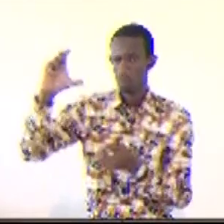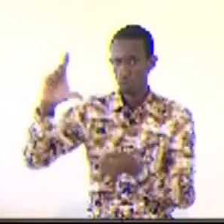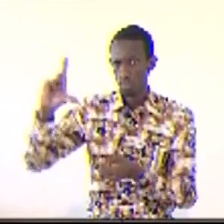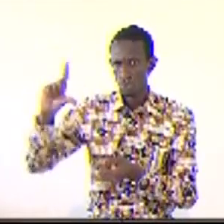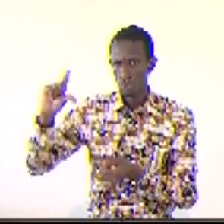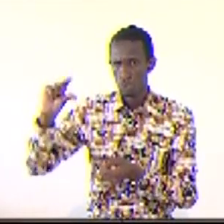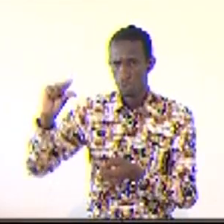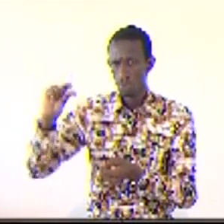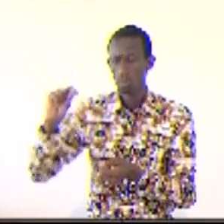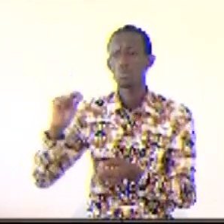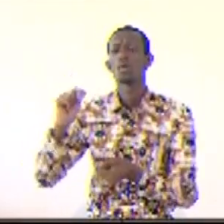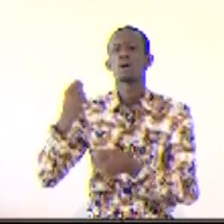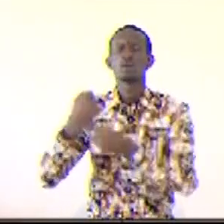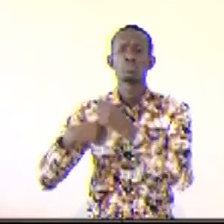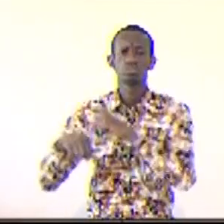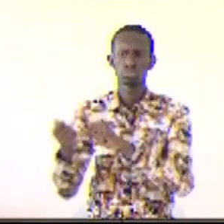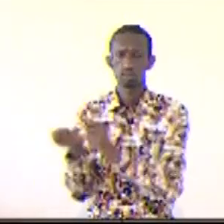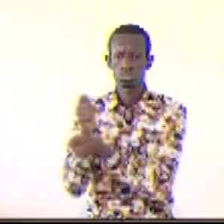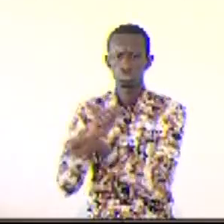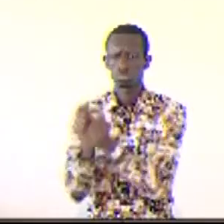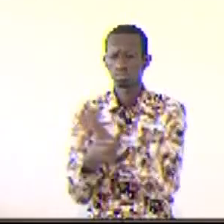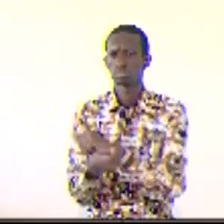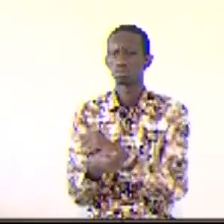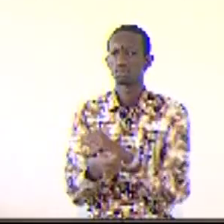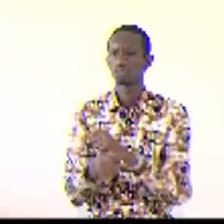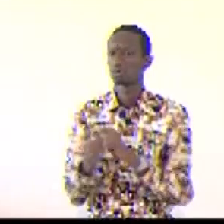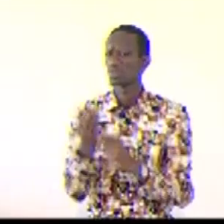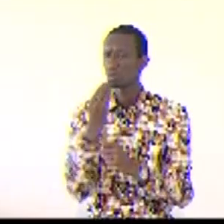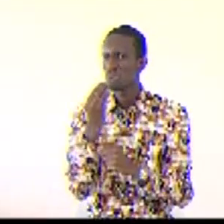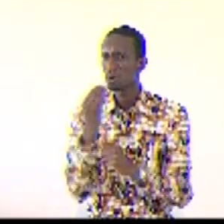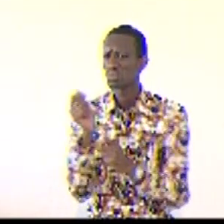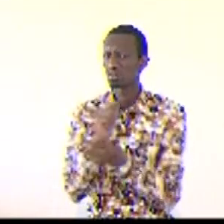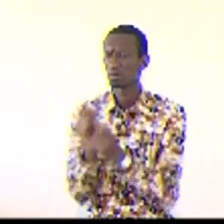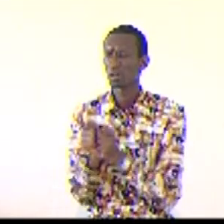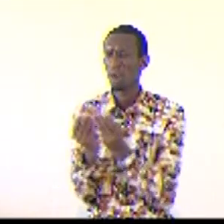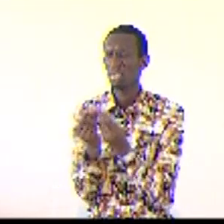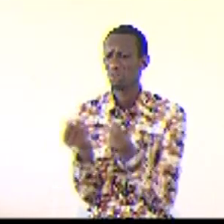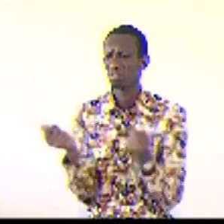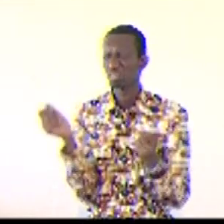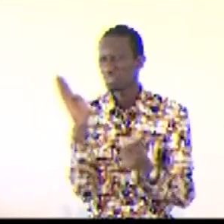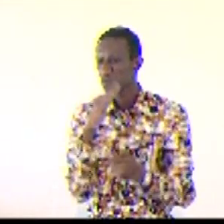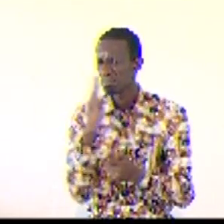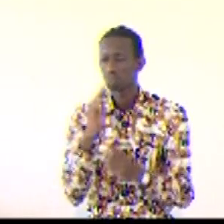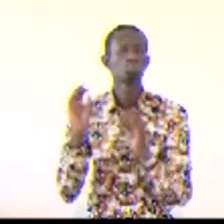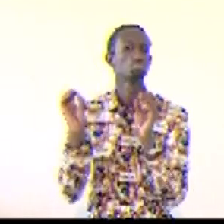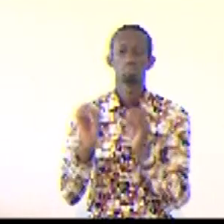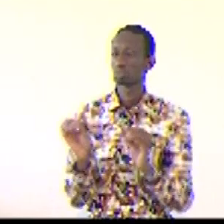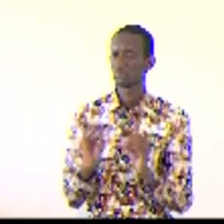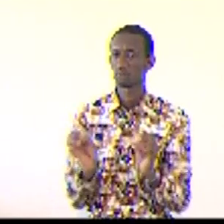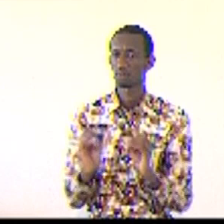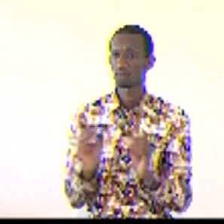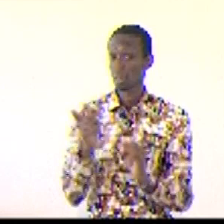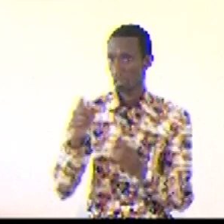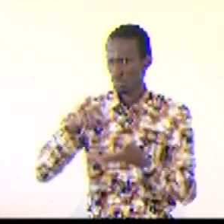that lead to the destruction, leading to the food going or being spoiled will go low. Maize